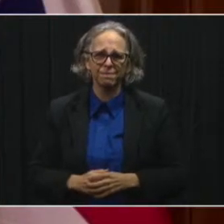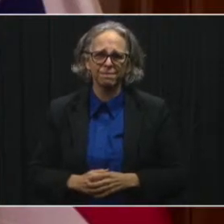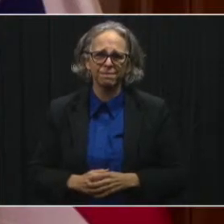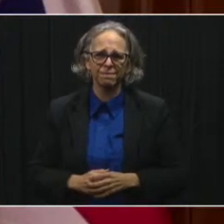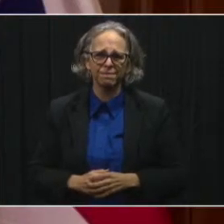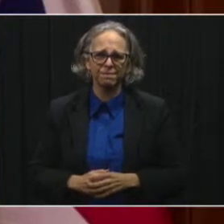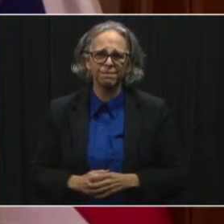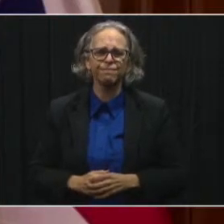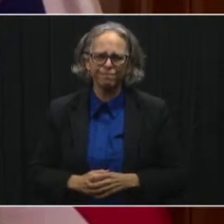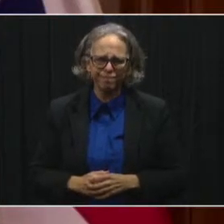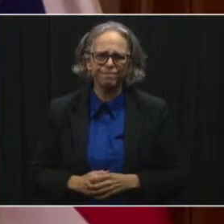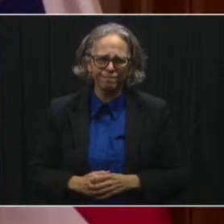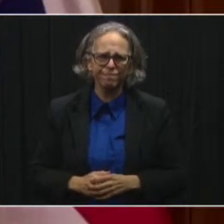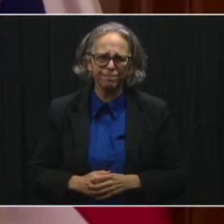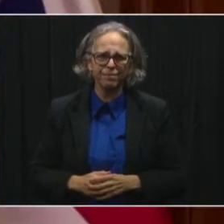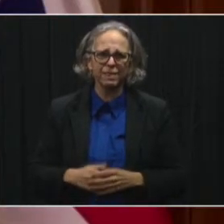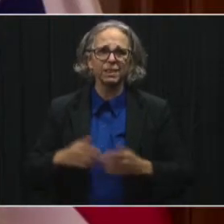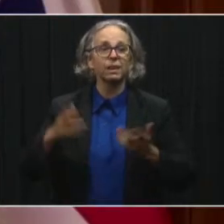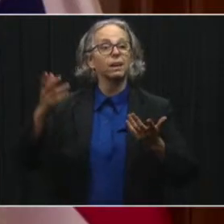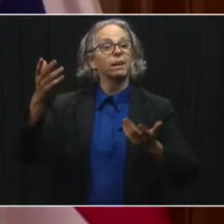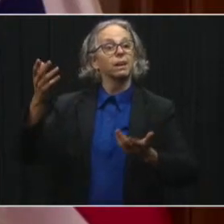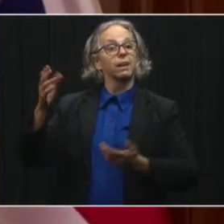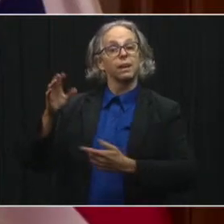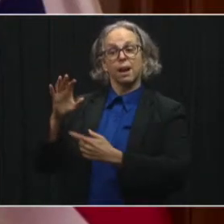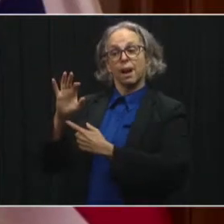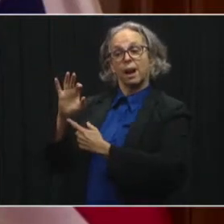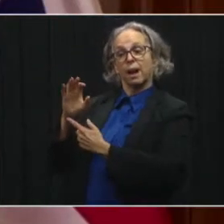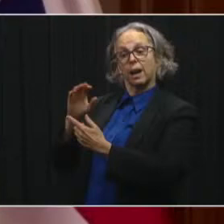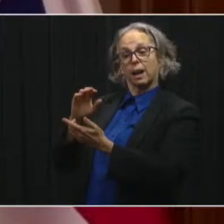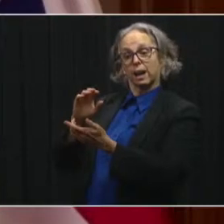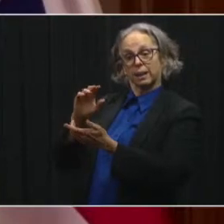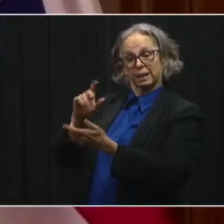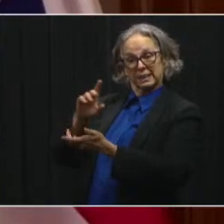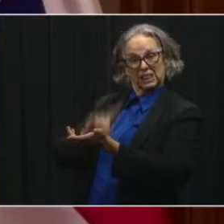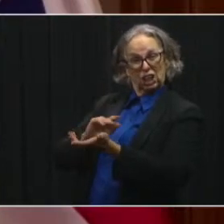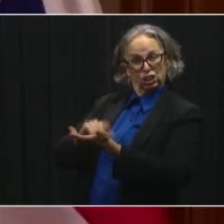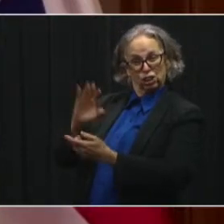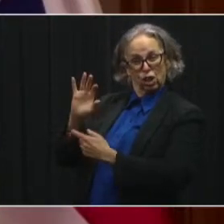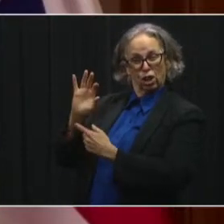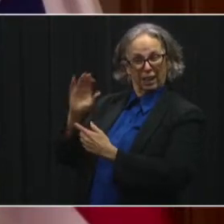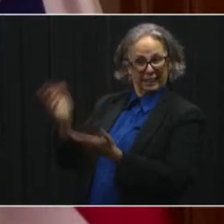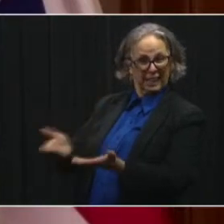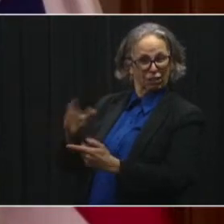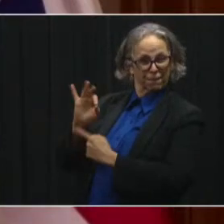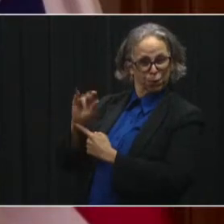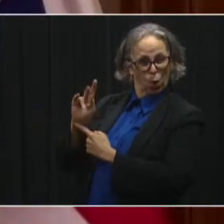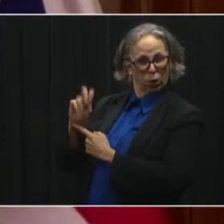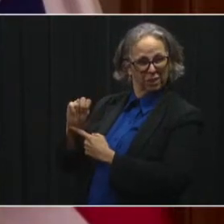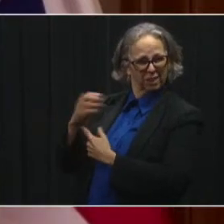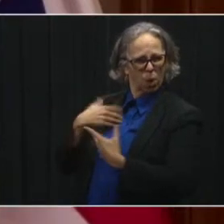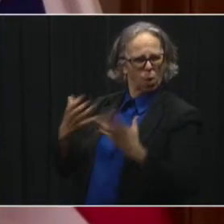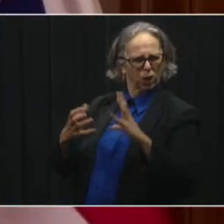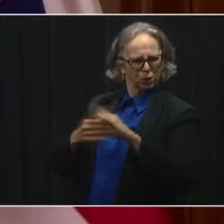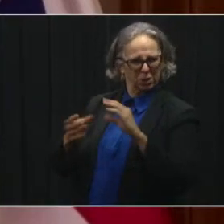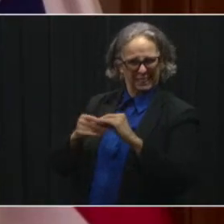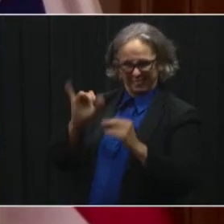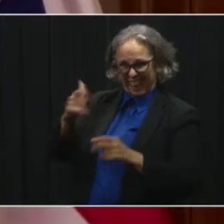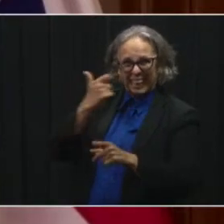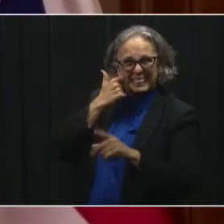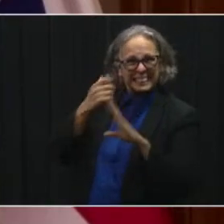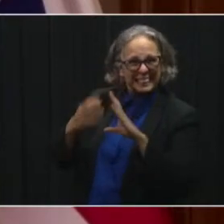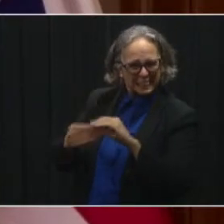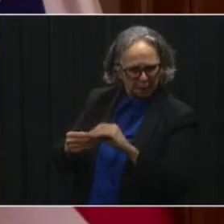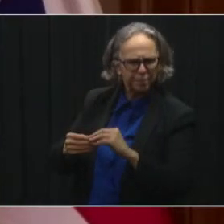We in Fulton County have discussed that actual question, and the answer is, as Dr. Vanderhoff